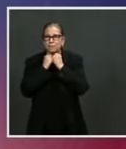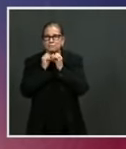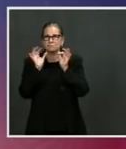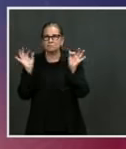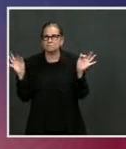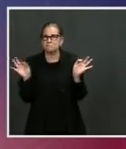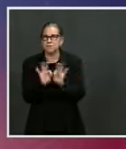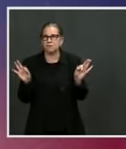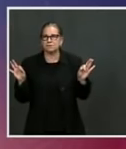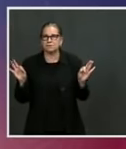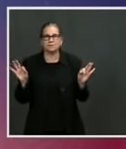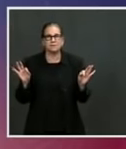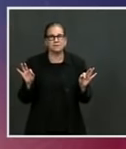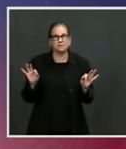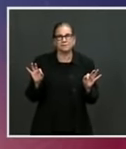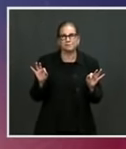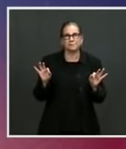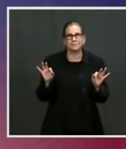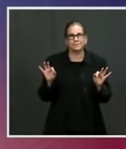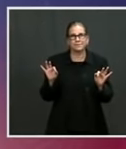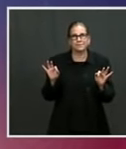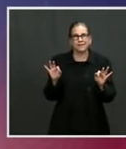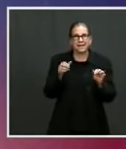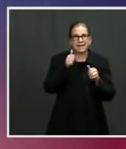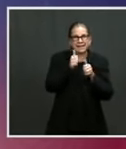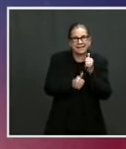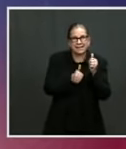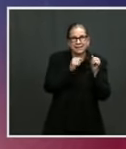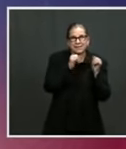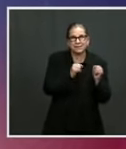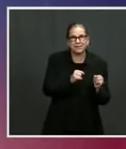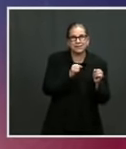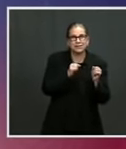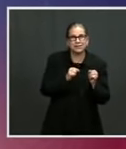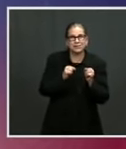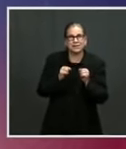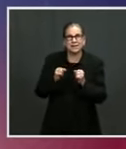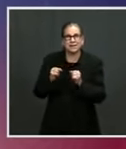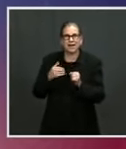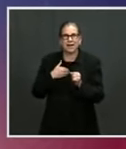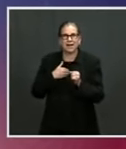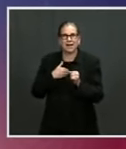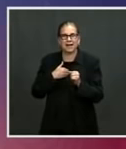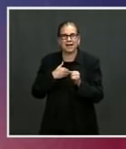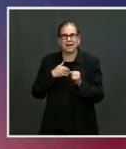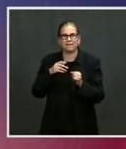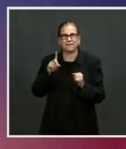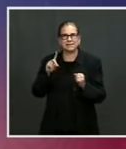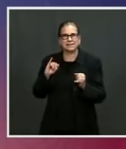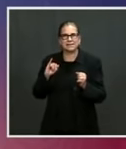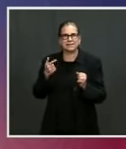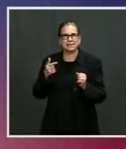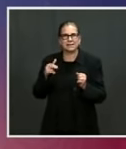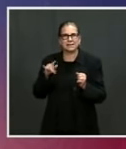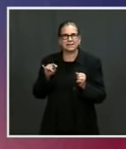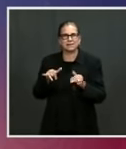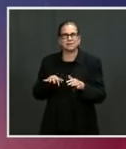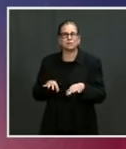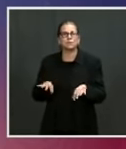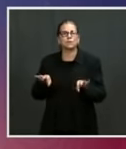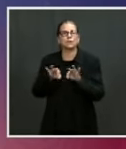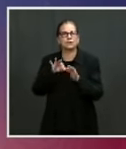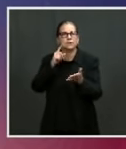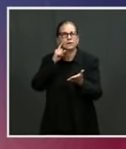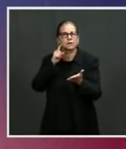Individual dignity, individual worth, individual sanctity, the right to life, liberty,